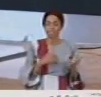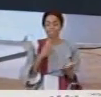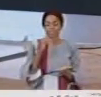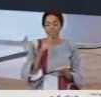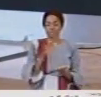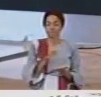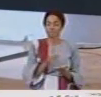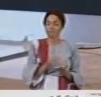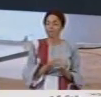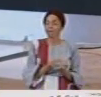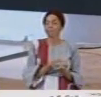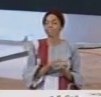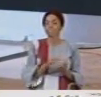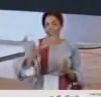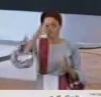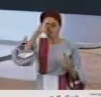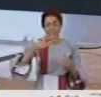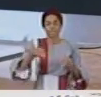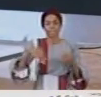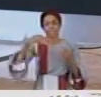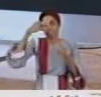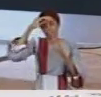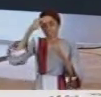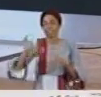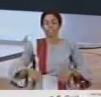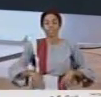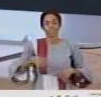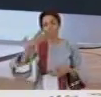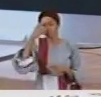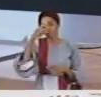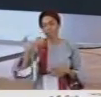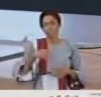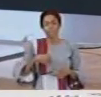Both great or small,